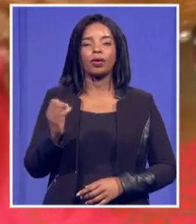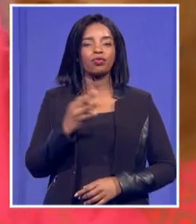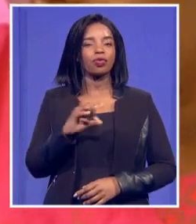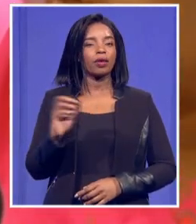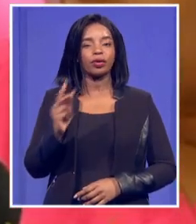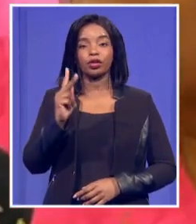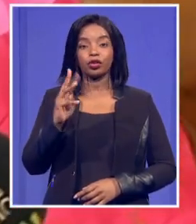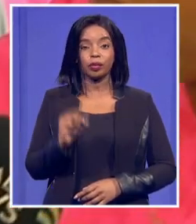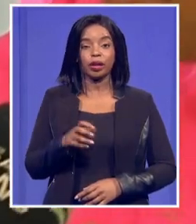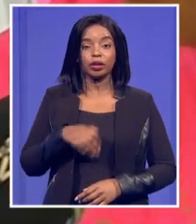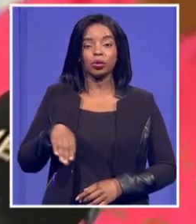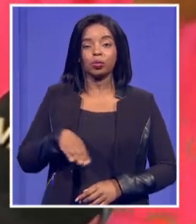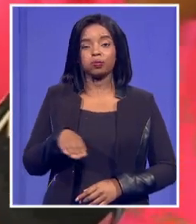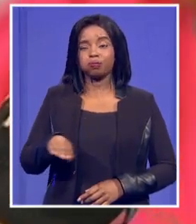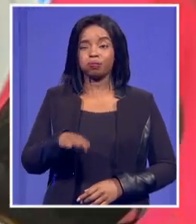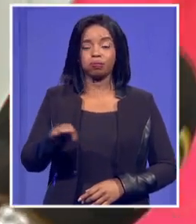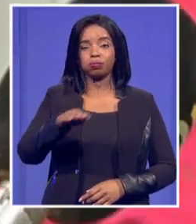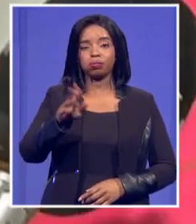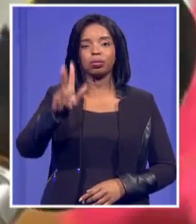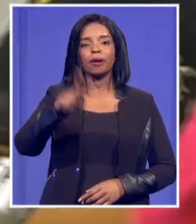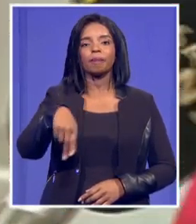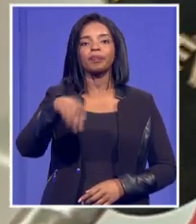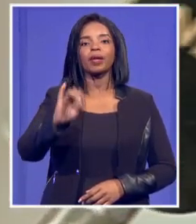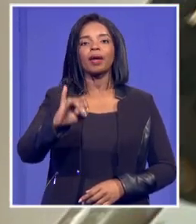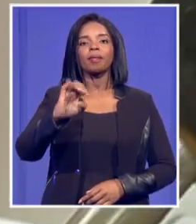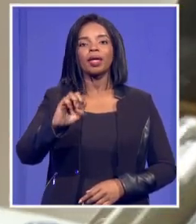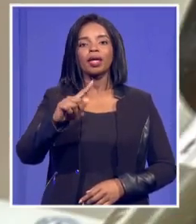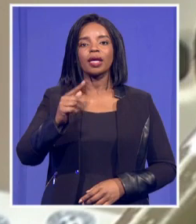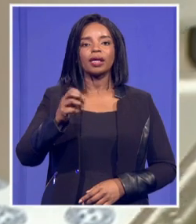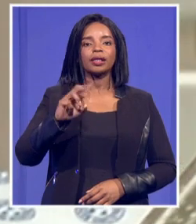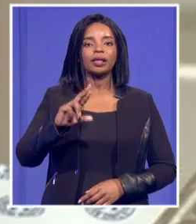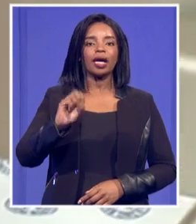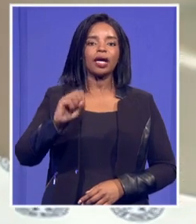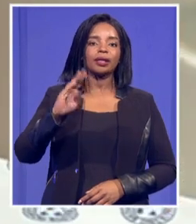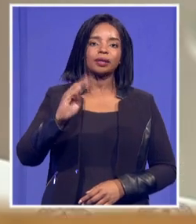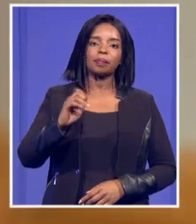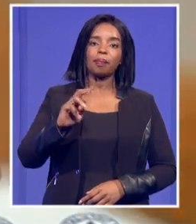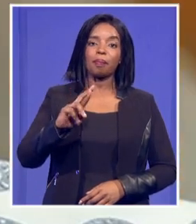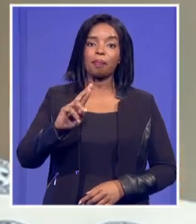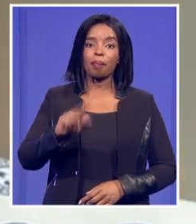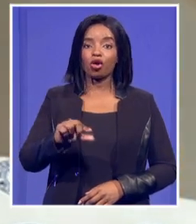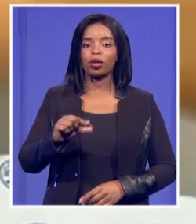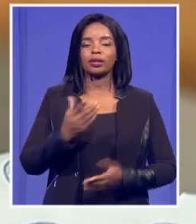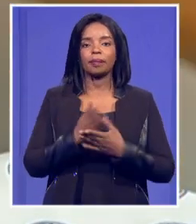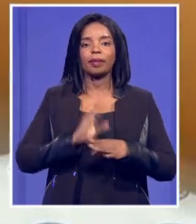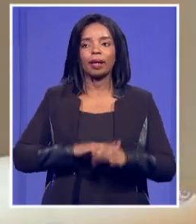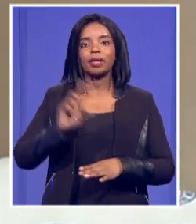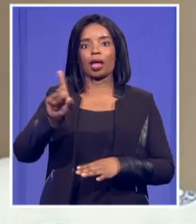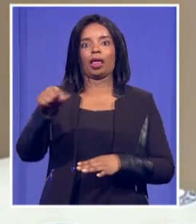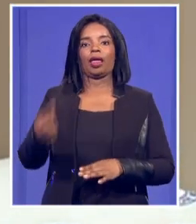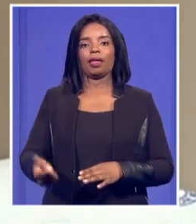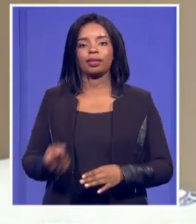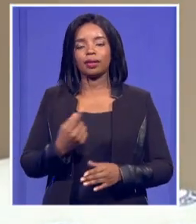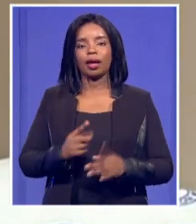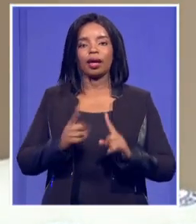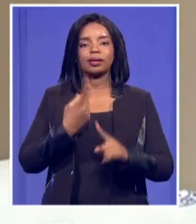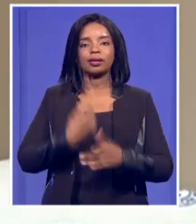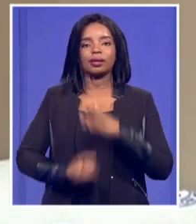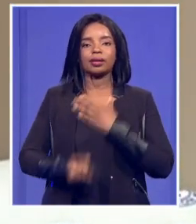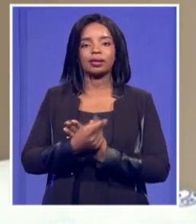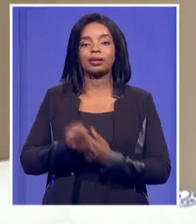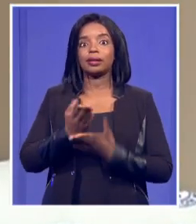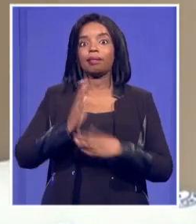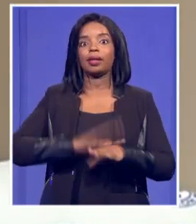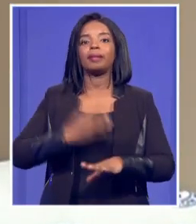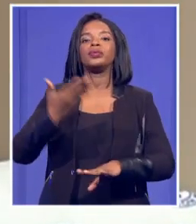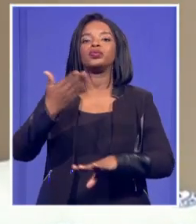to Petersburg. Sometimes you get another accident. Sometimes you don't even survive that accident. But with this current systems that we're having,